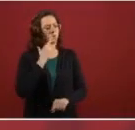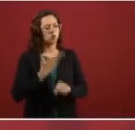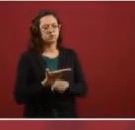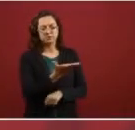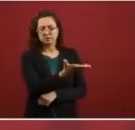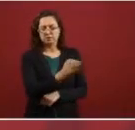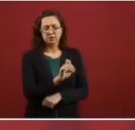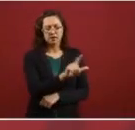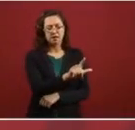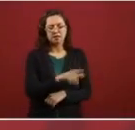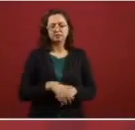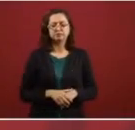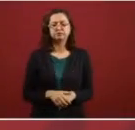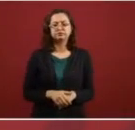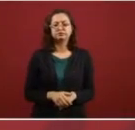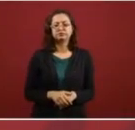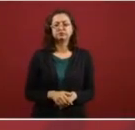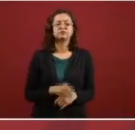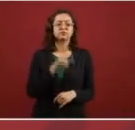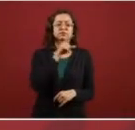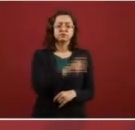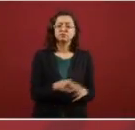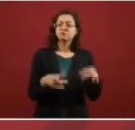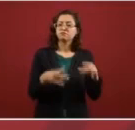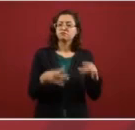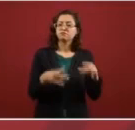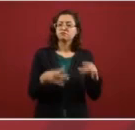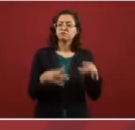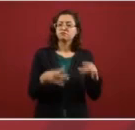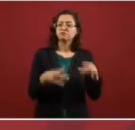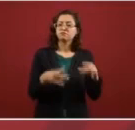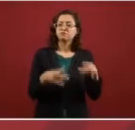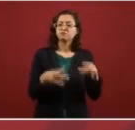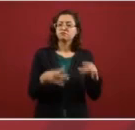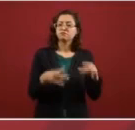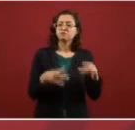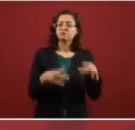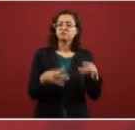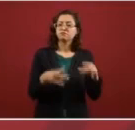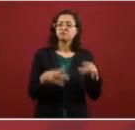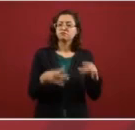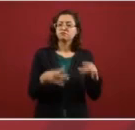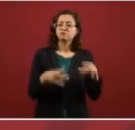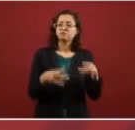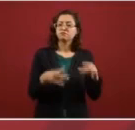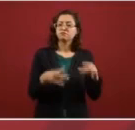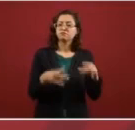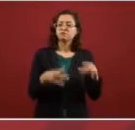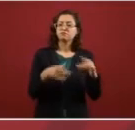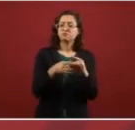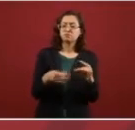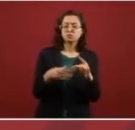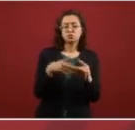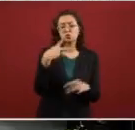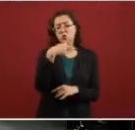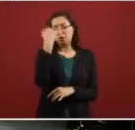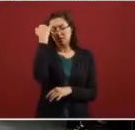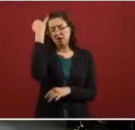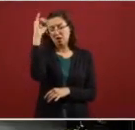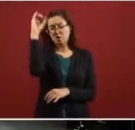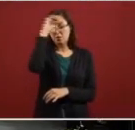su esfera, sus posiciones, sus convicciones. Regarding his positions, his convictions.